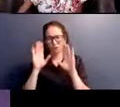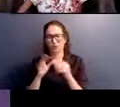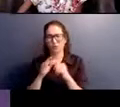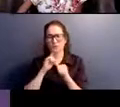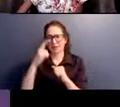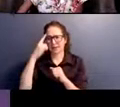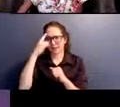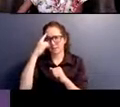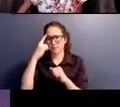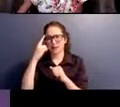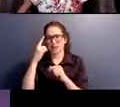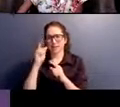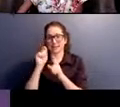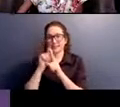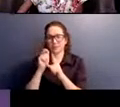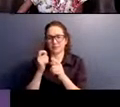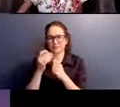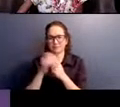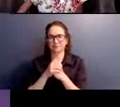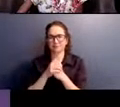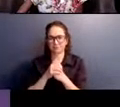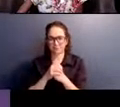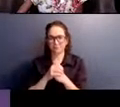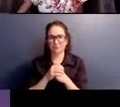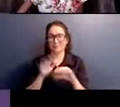teaser. Song lyric acting,